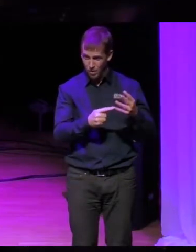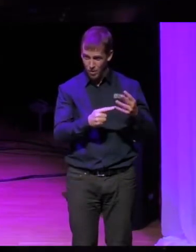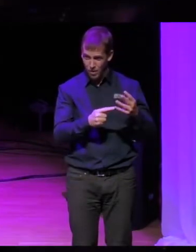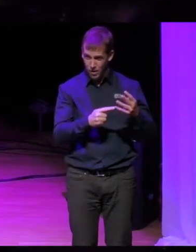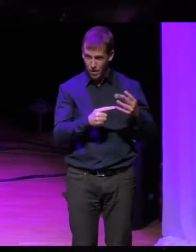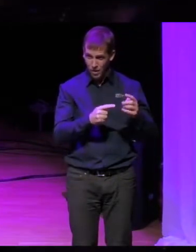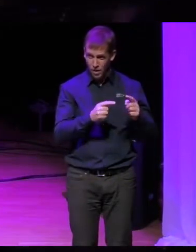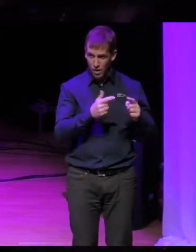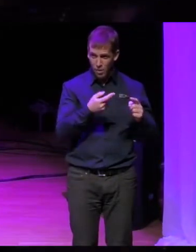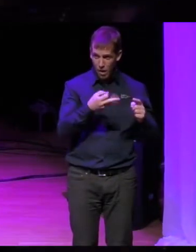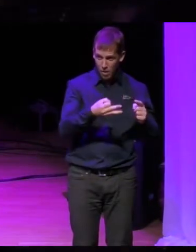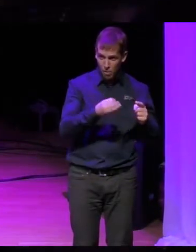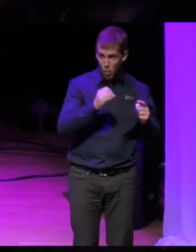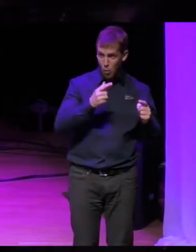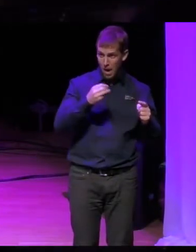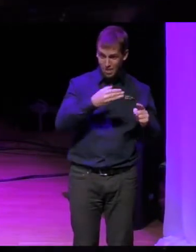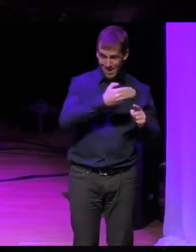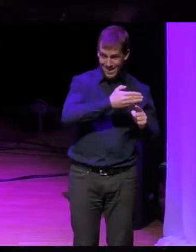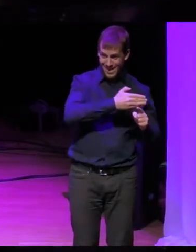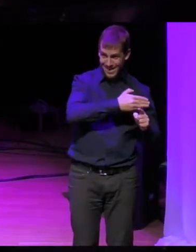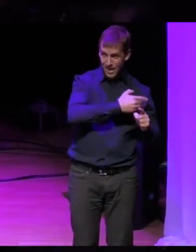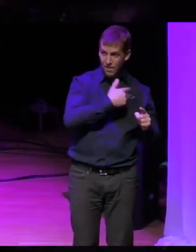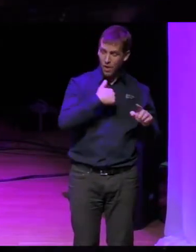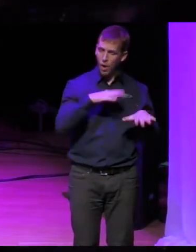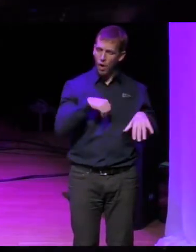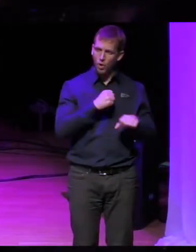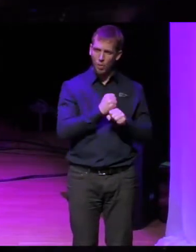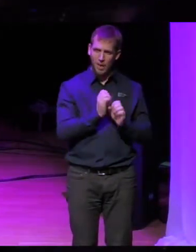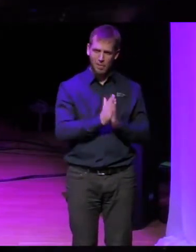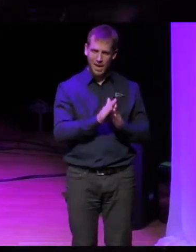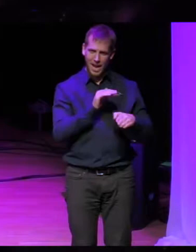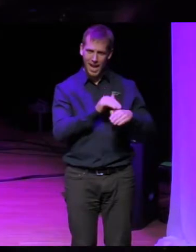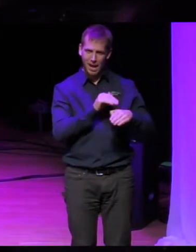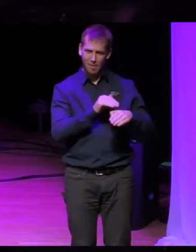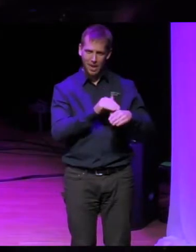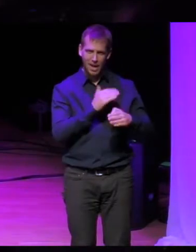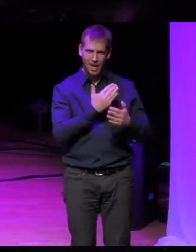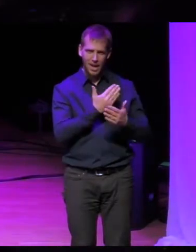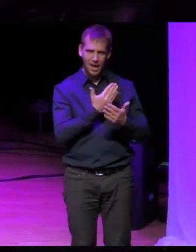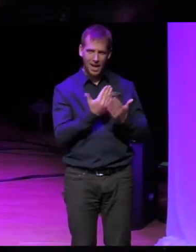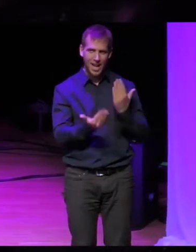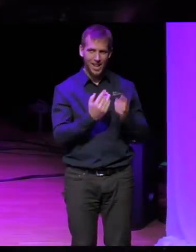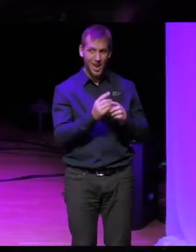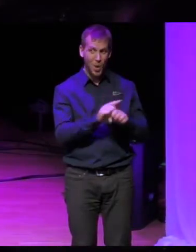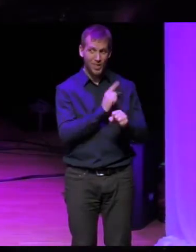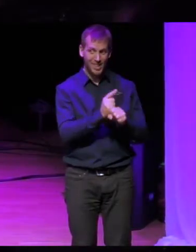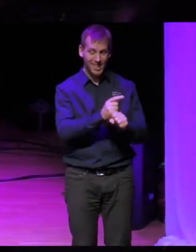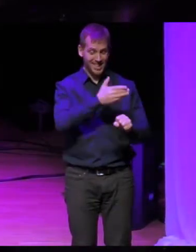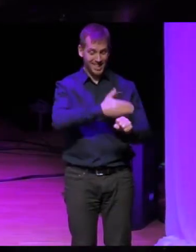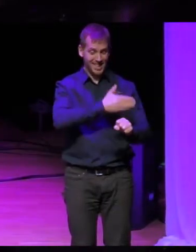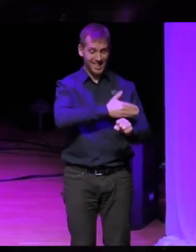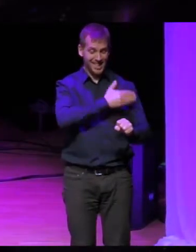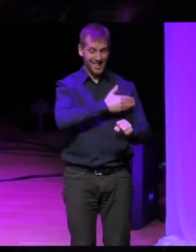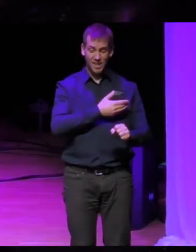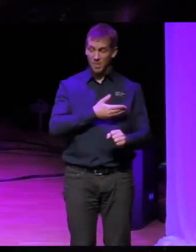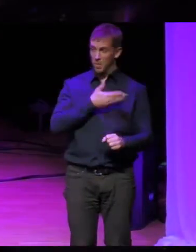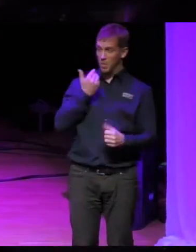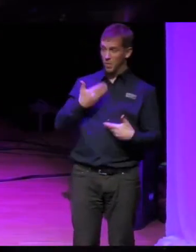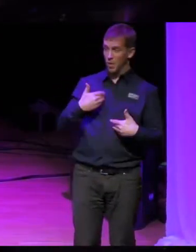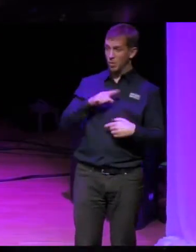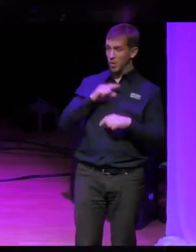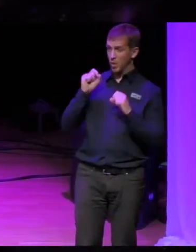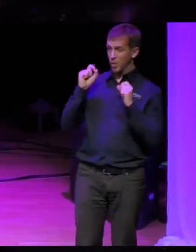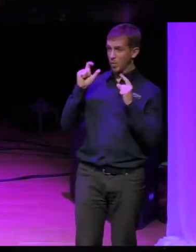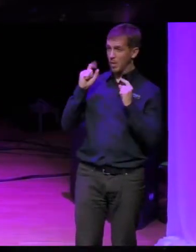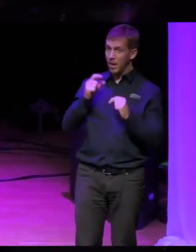including the Obama administration. We've been doing a lot of these things for a while, and often without a lot of attention and focus on it. And I think, particularly during the Obama